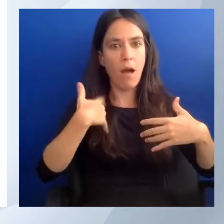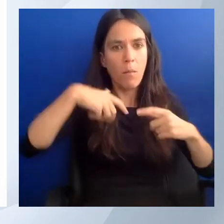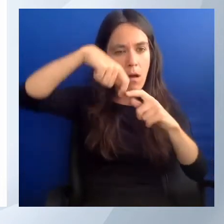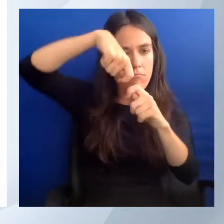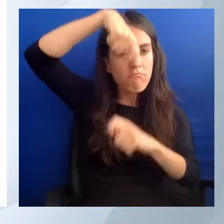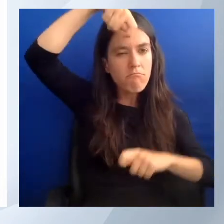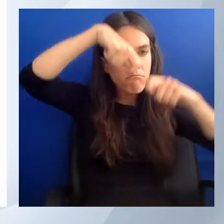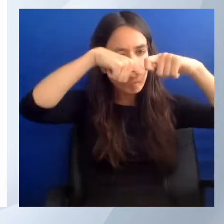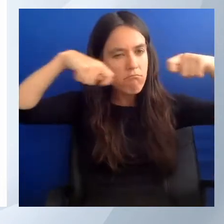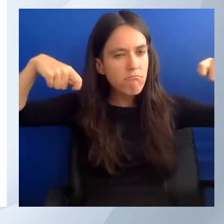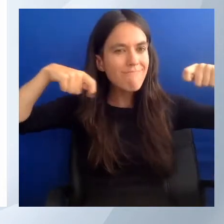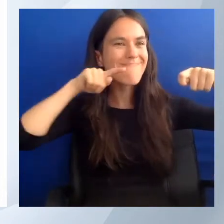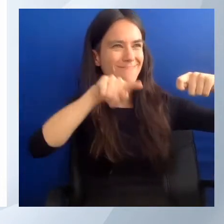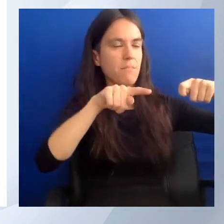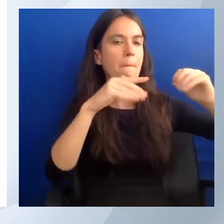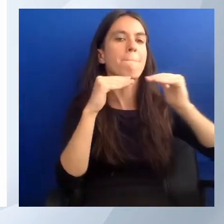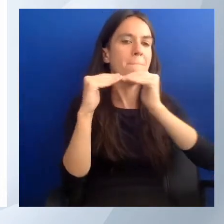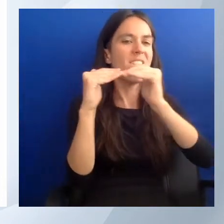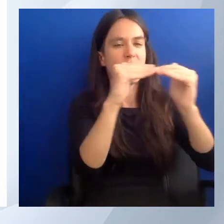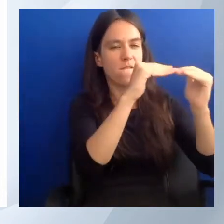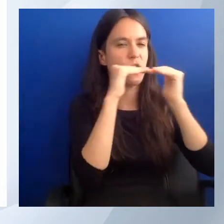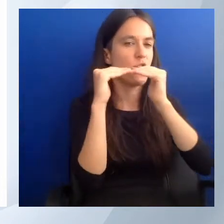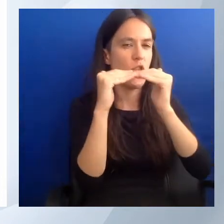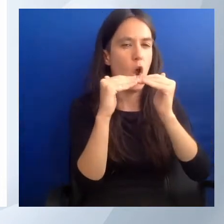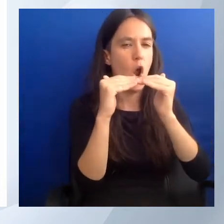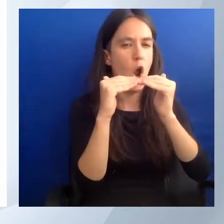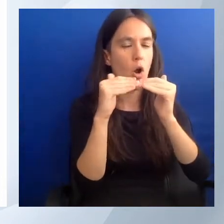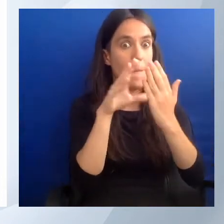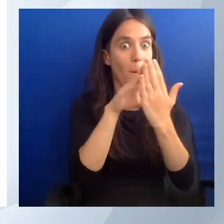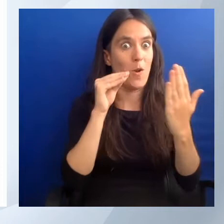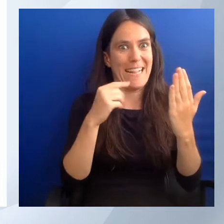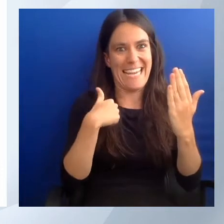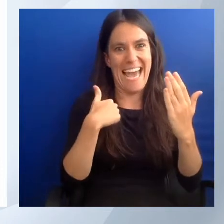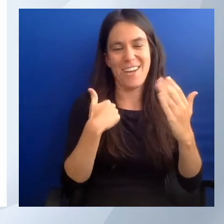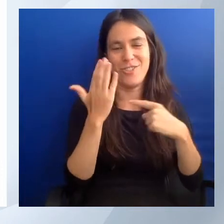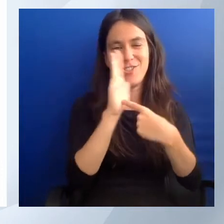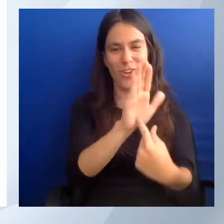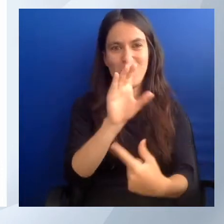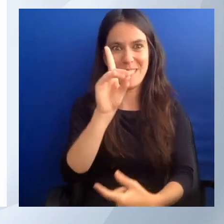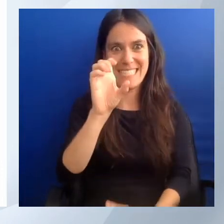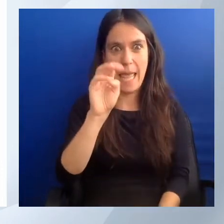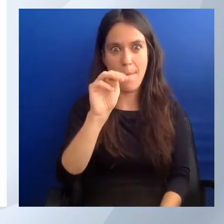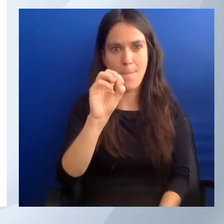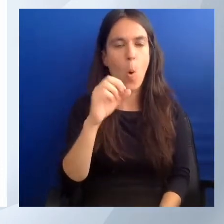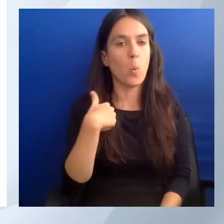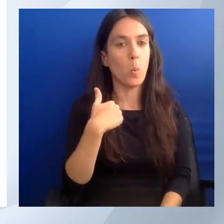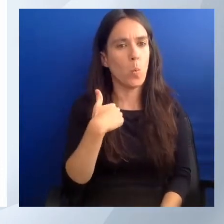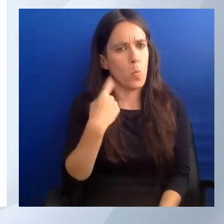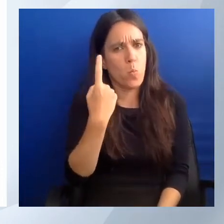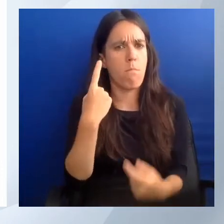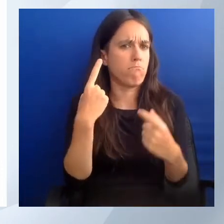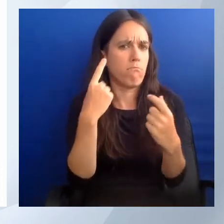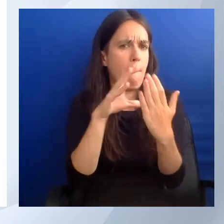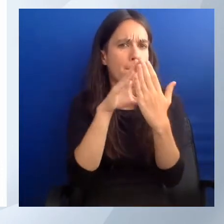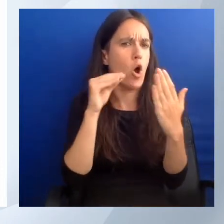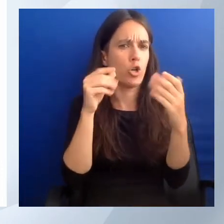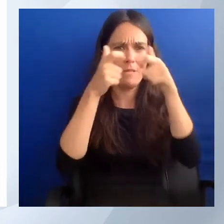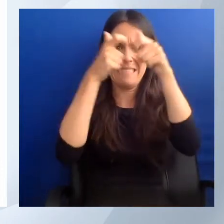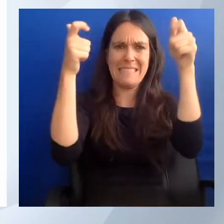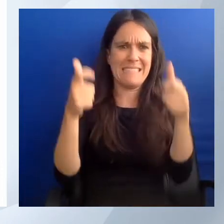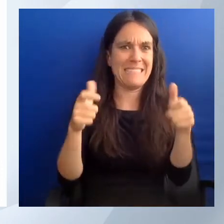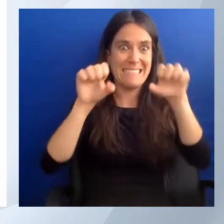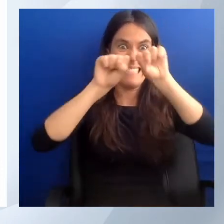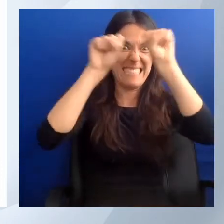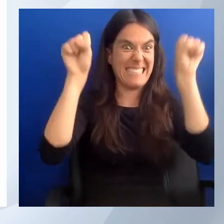using Fairlearn. I will show you a demo where we take a model that we've trained, and we're going to see whether that model